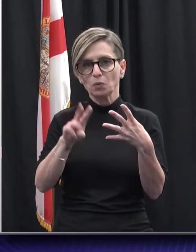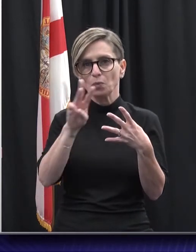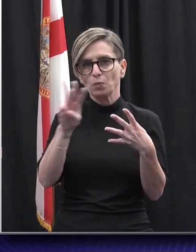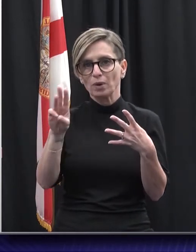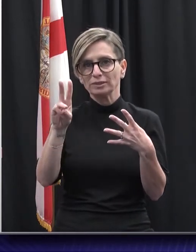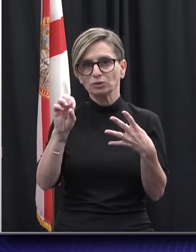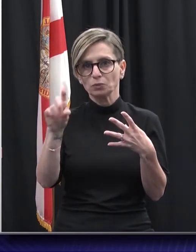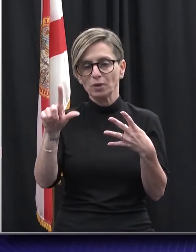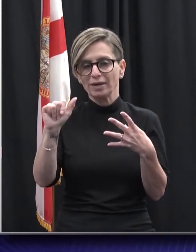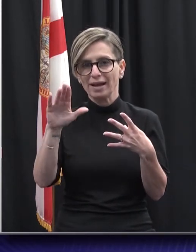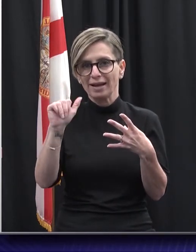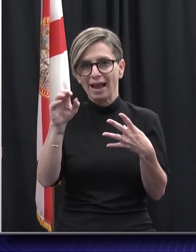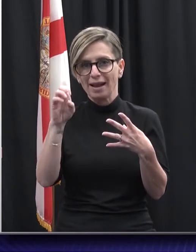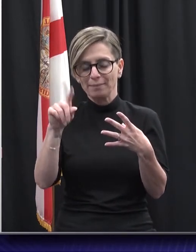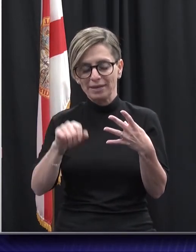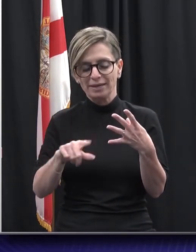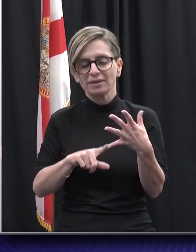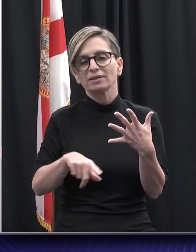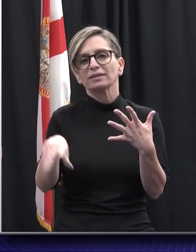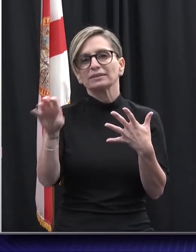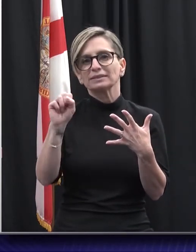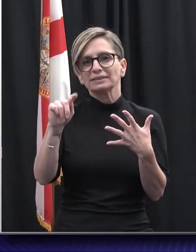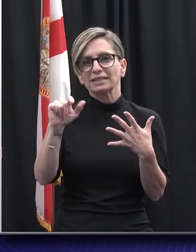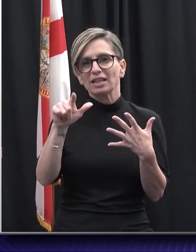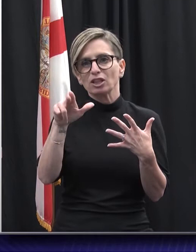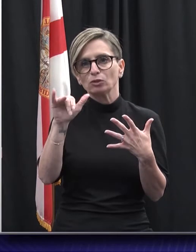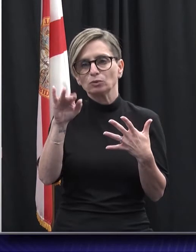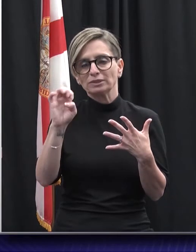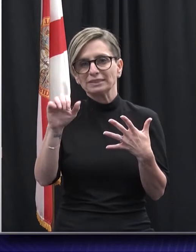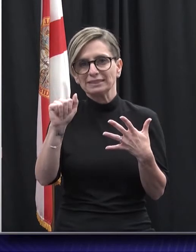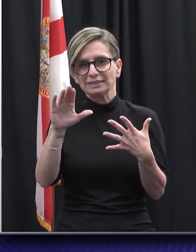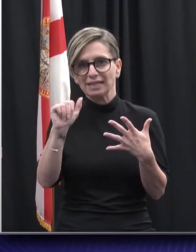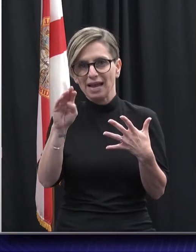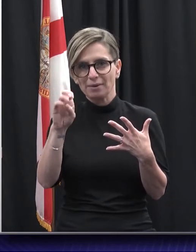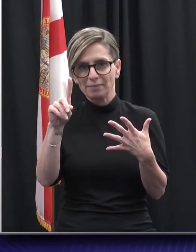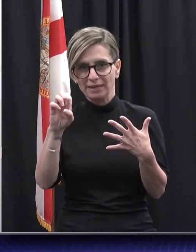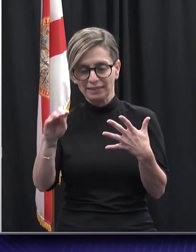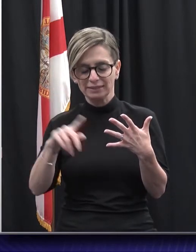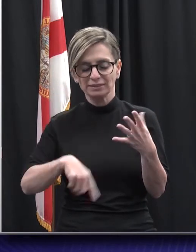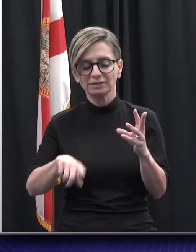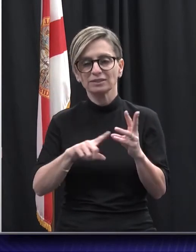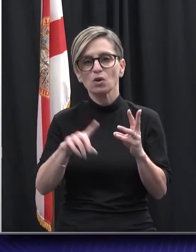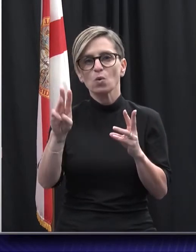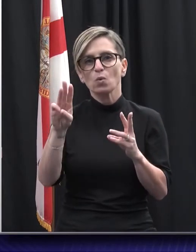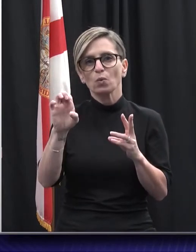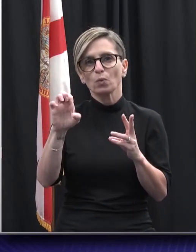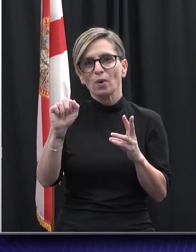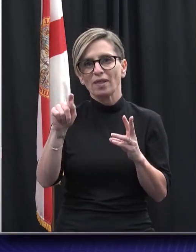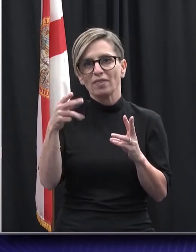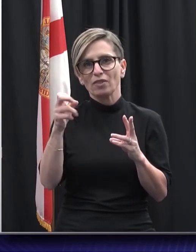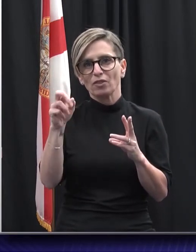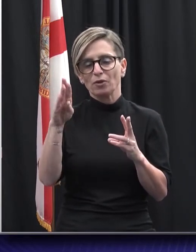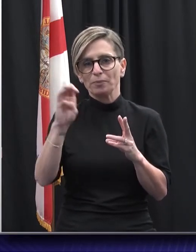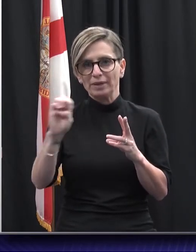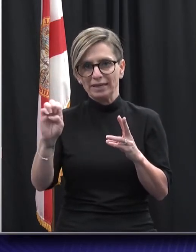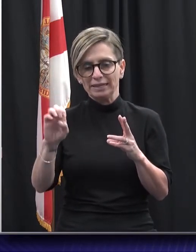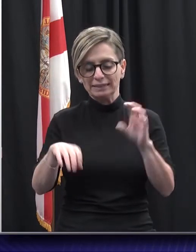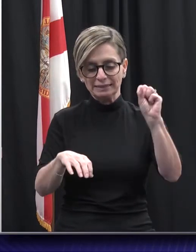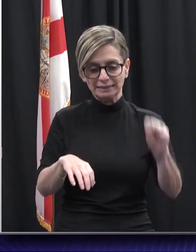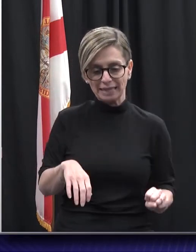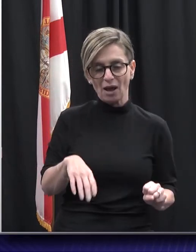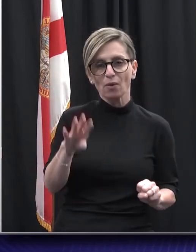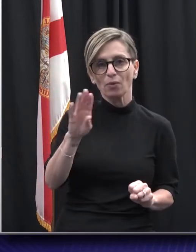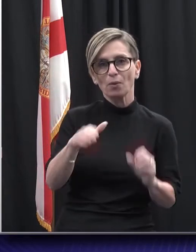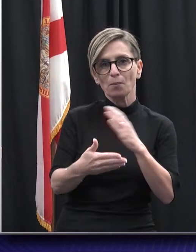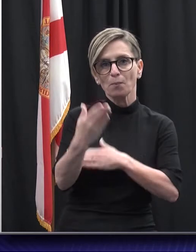Park, St. Lucie Elementary, Weatherby, and White City. In the east part of our county, the sites are Morningside